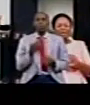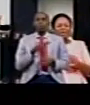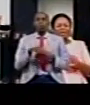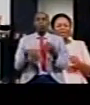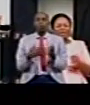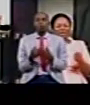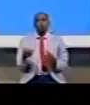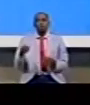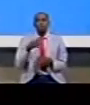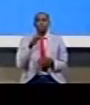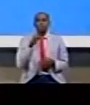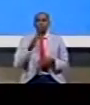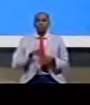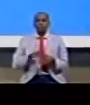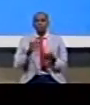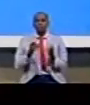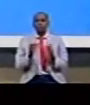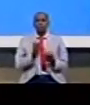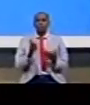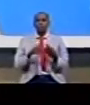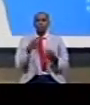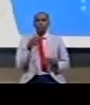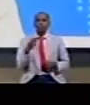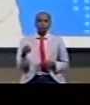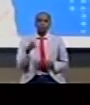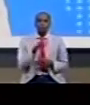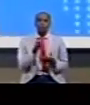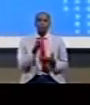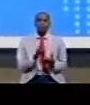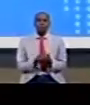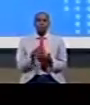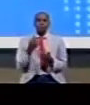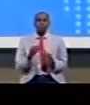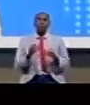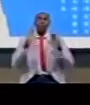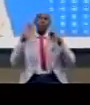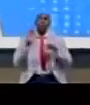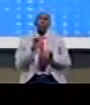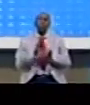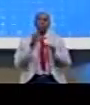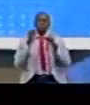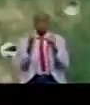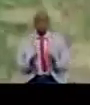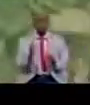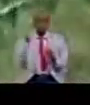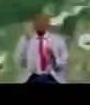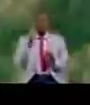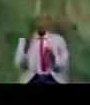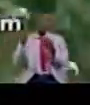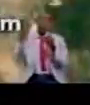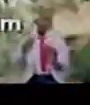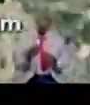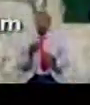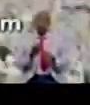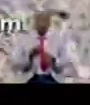you keep our children, oh Lord, in Jesus' name. In Jesus' name we